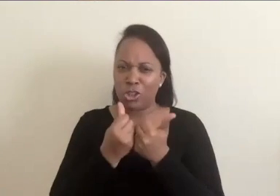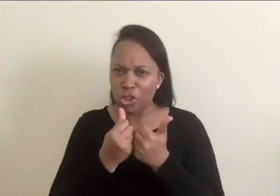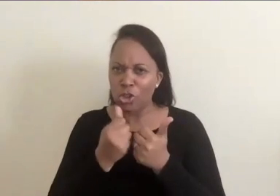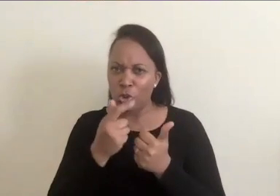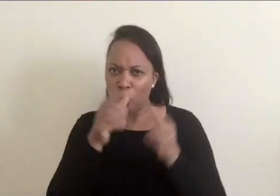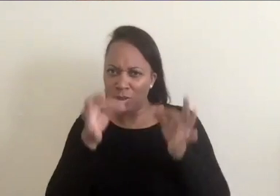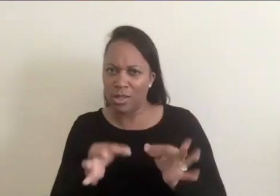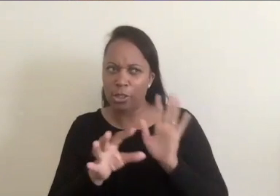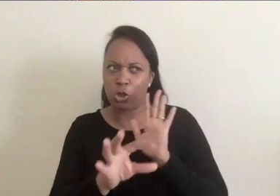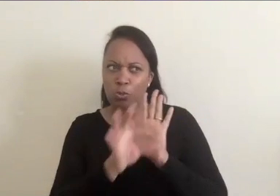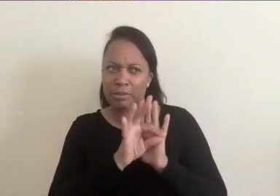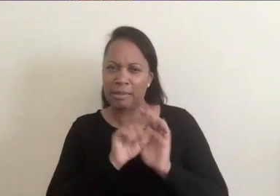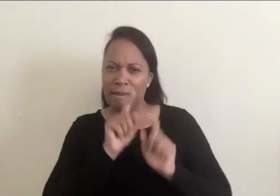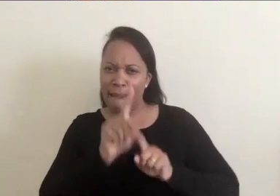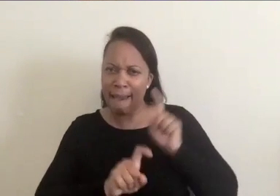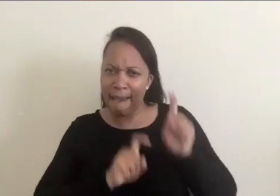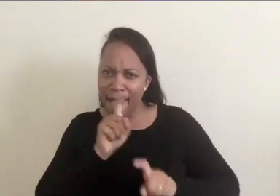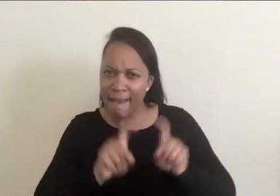qualifying questions about